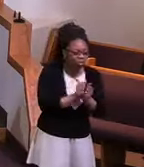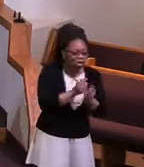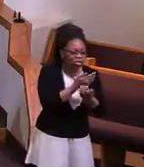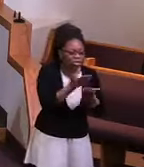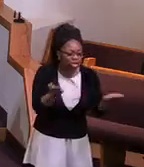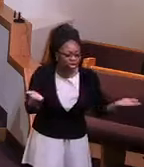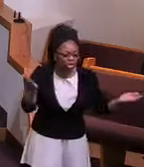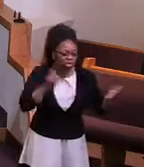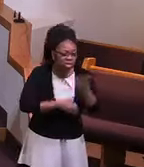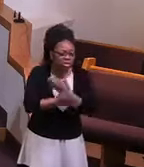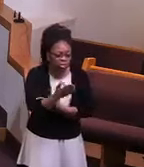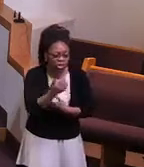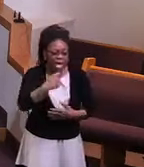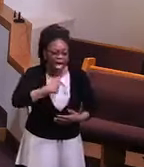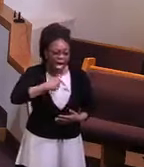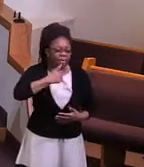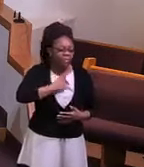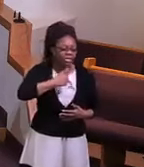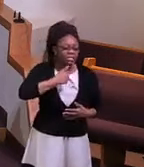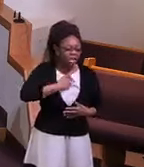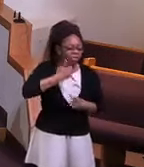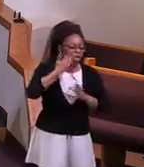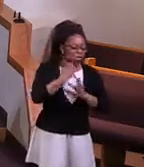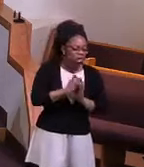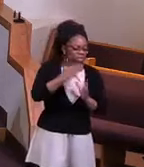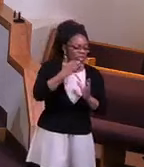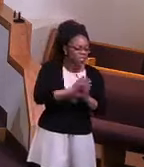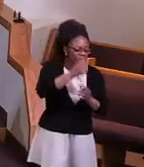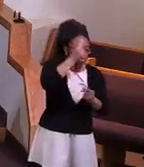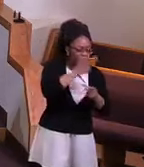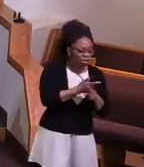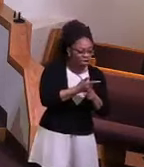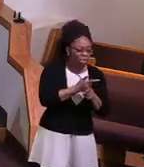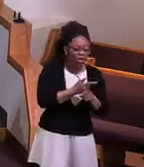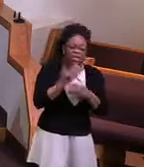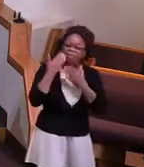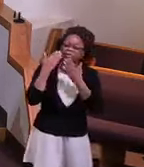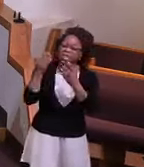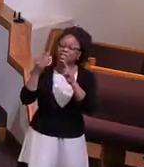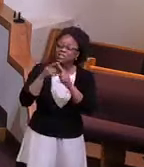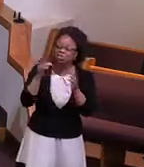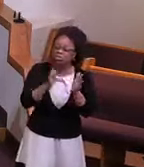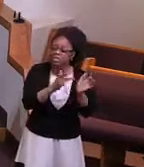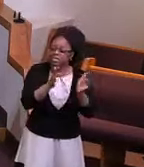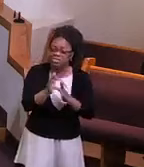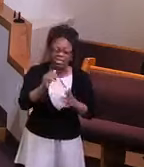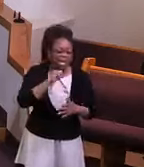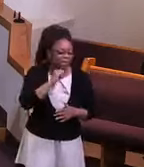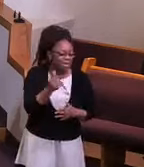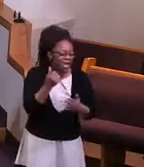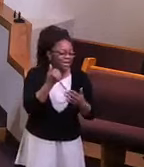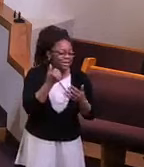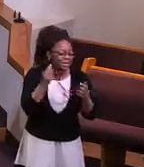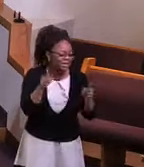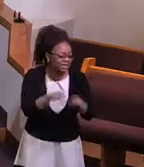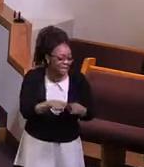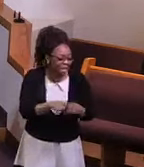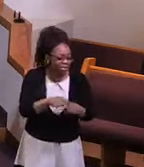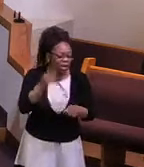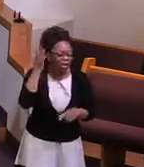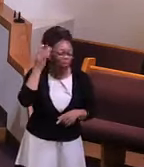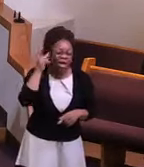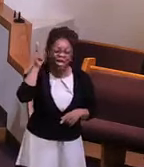was a disturbed brother. But thanks to Jesus, I'm no longer the same, because he found my